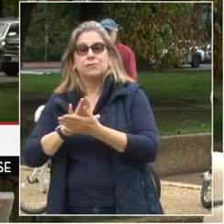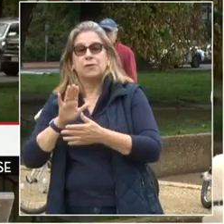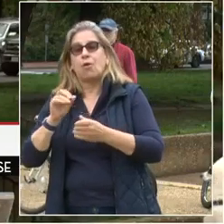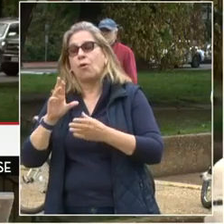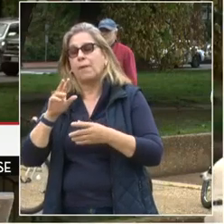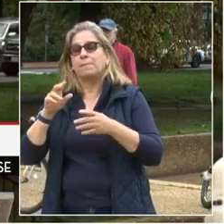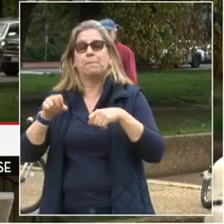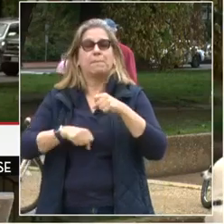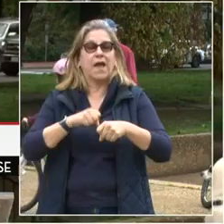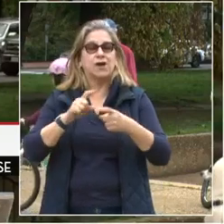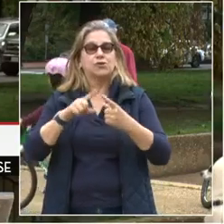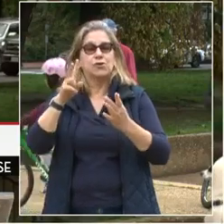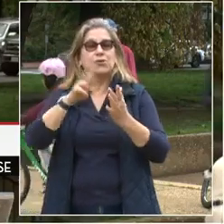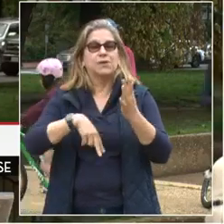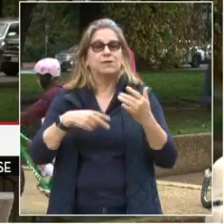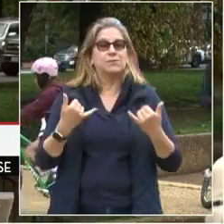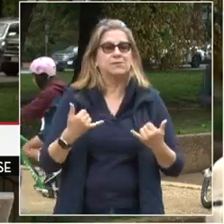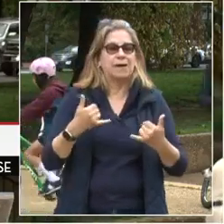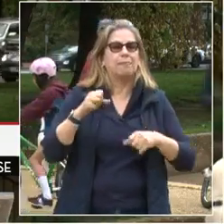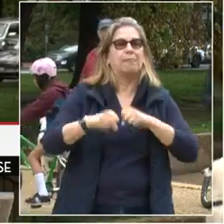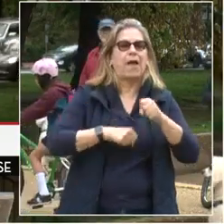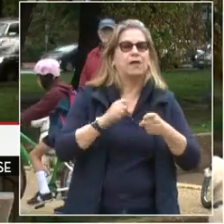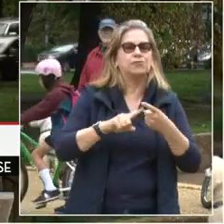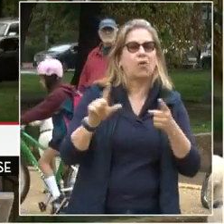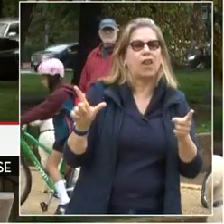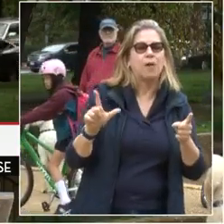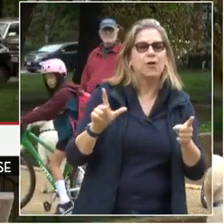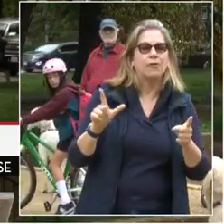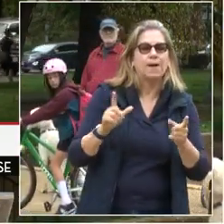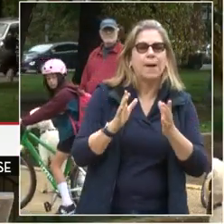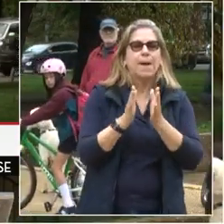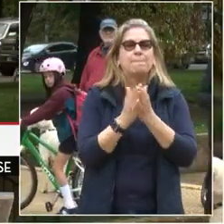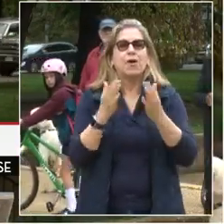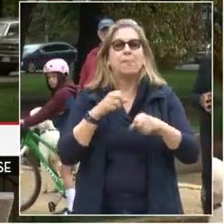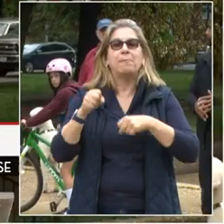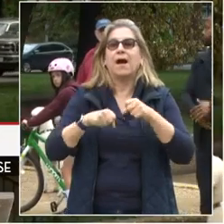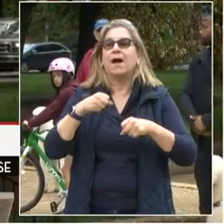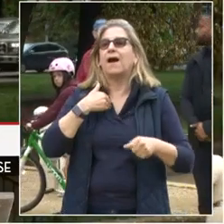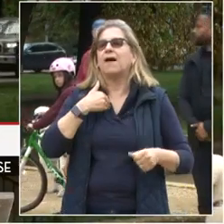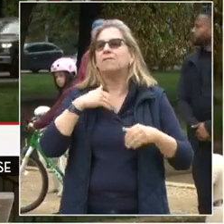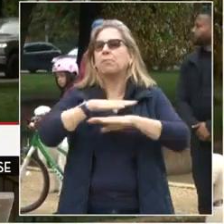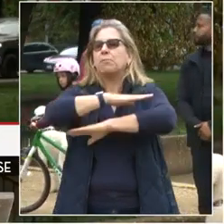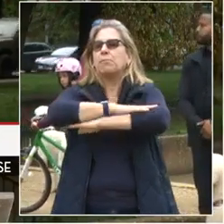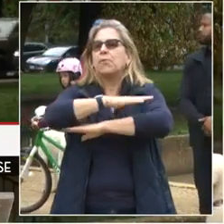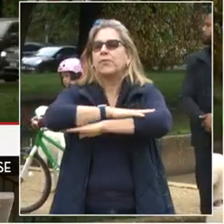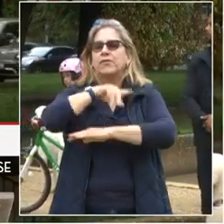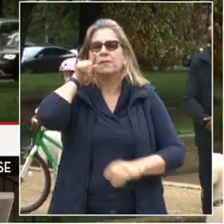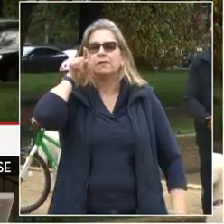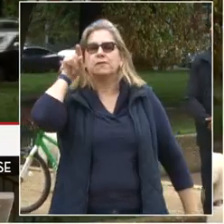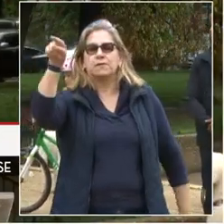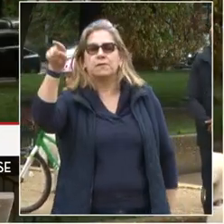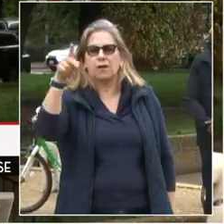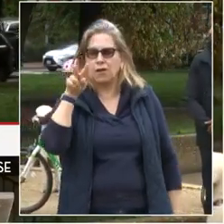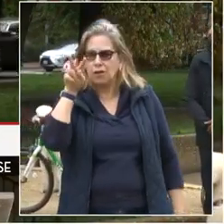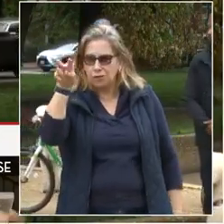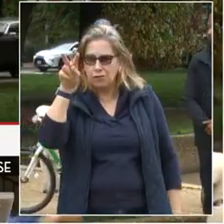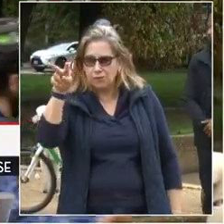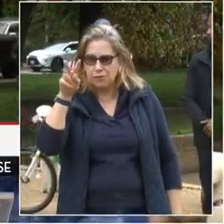bikeable bike, book bike over there. But I believe we have Julie here somewhere. Julie Muller, are you here?